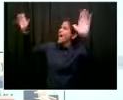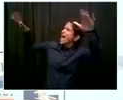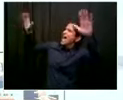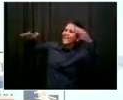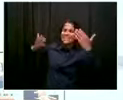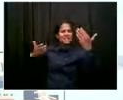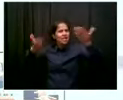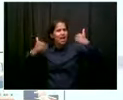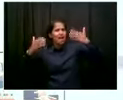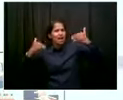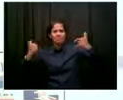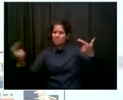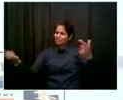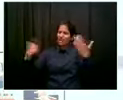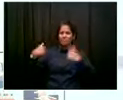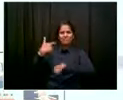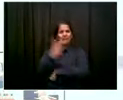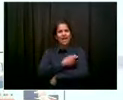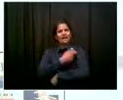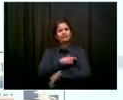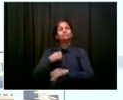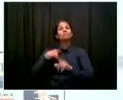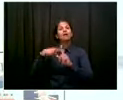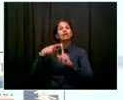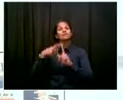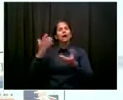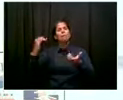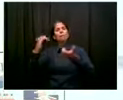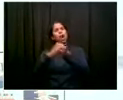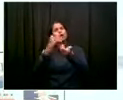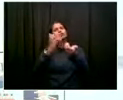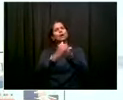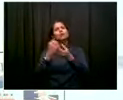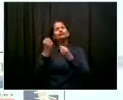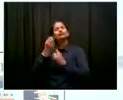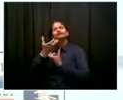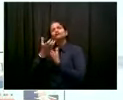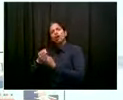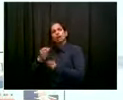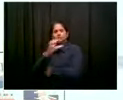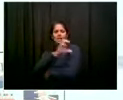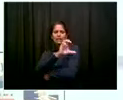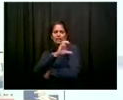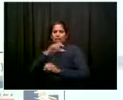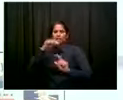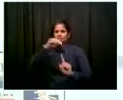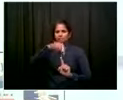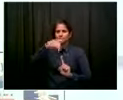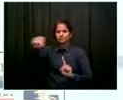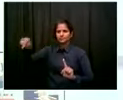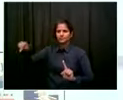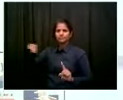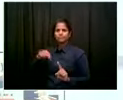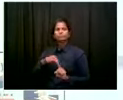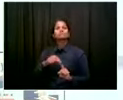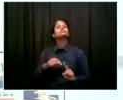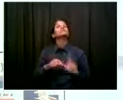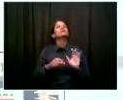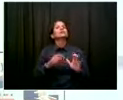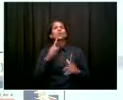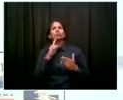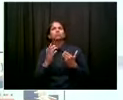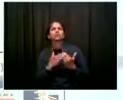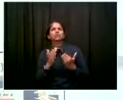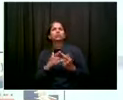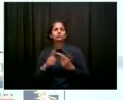who have been serving those communities for decades upon decades and the second part is around conversations it's really about